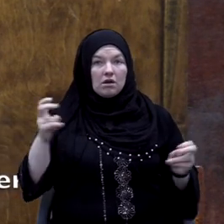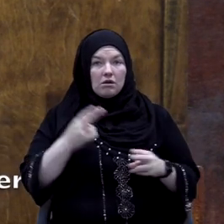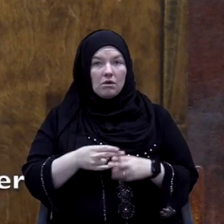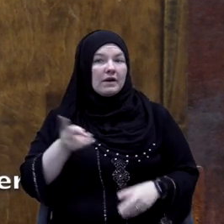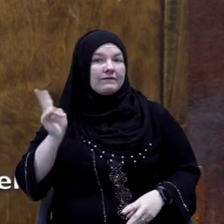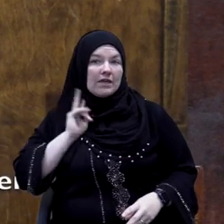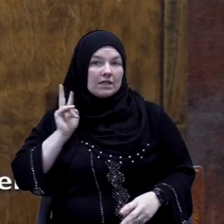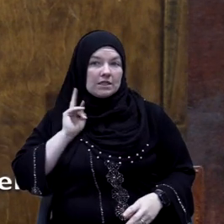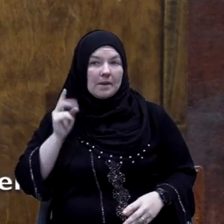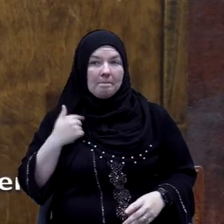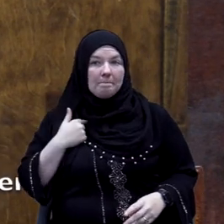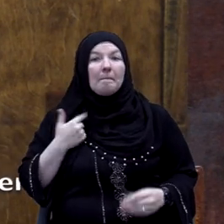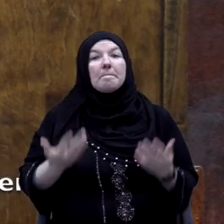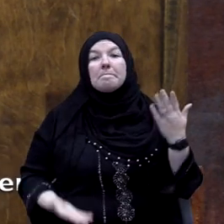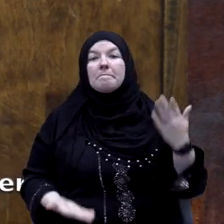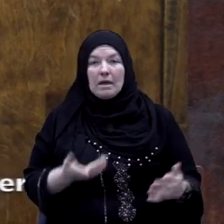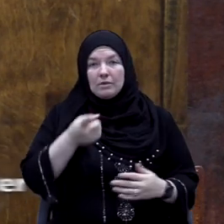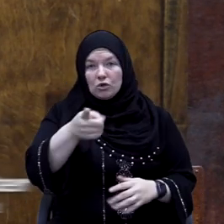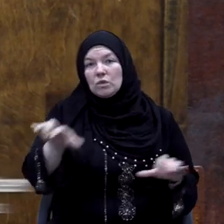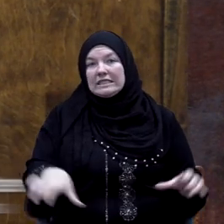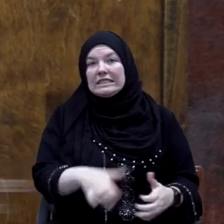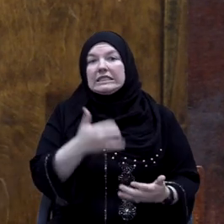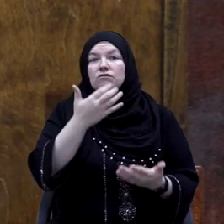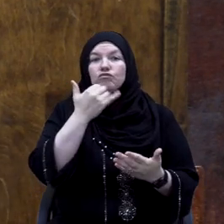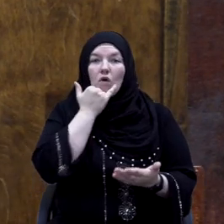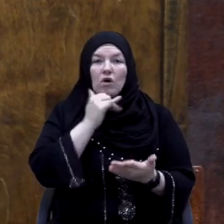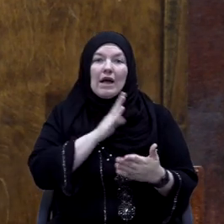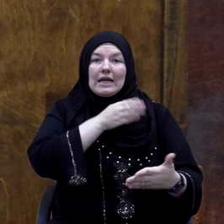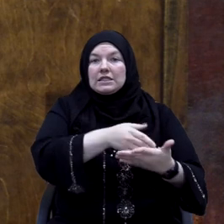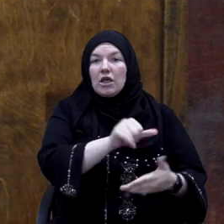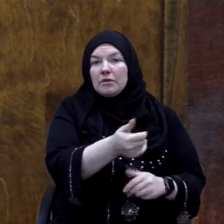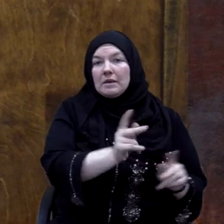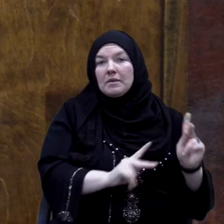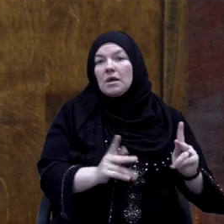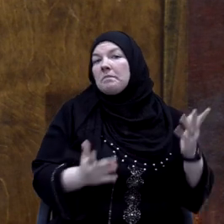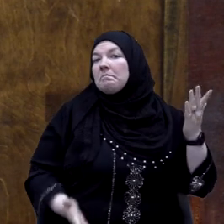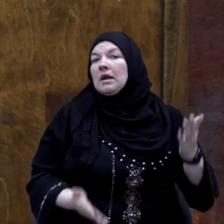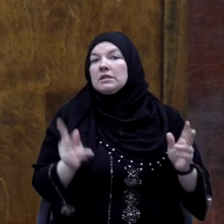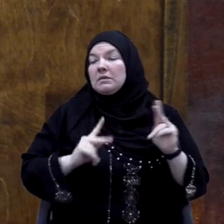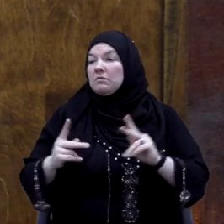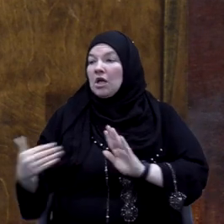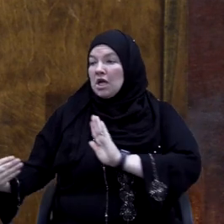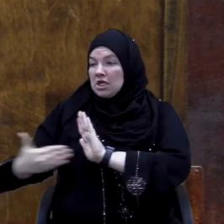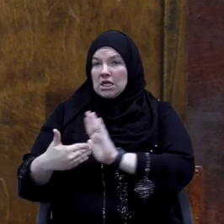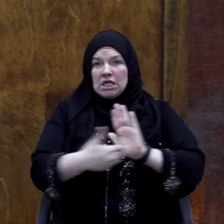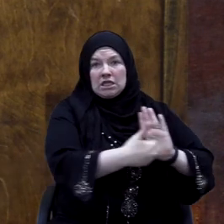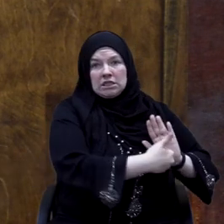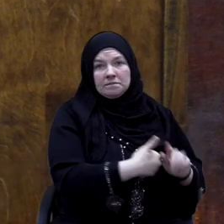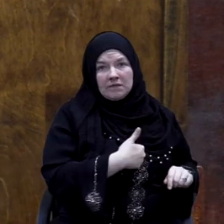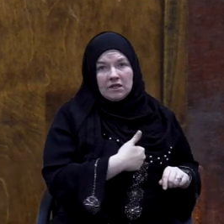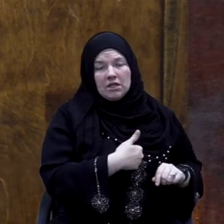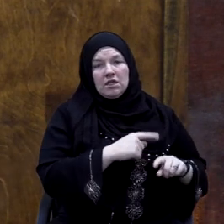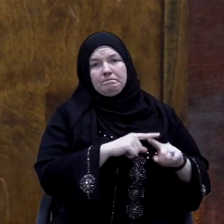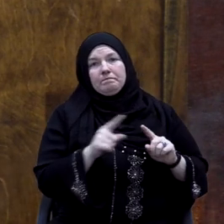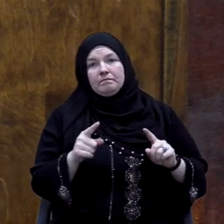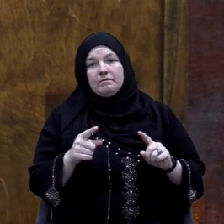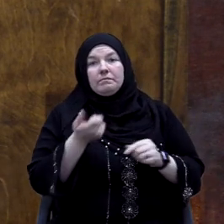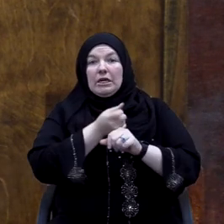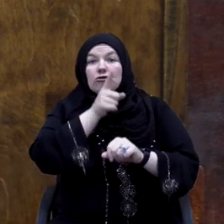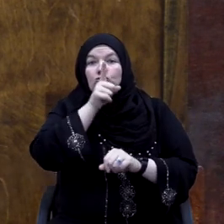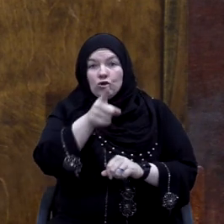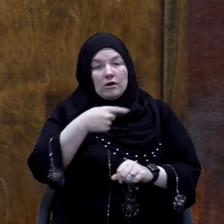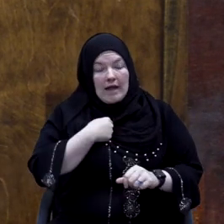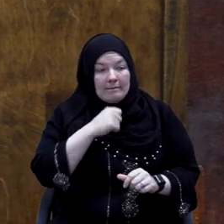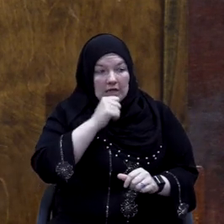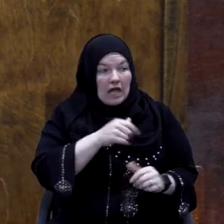you may be a perpetrator against others. So some people may wrong you, but look for the people that you